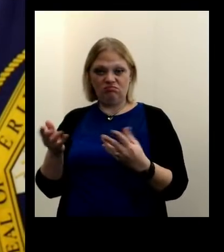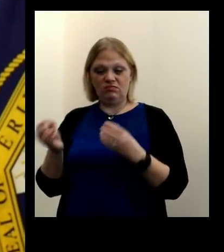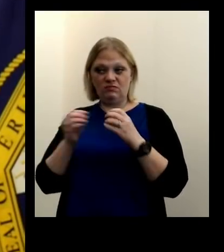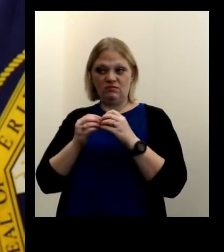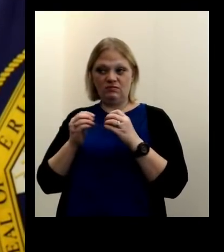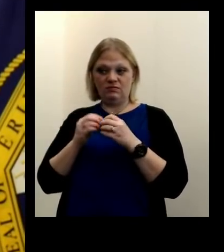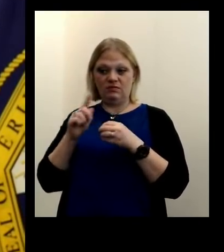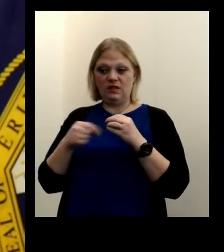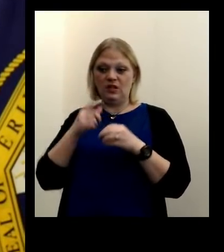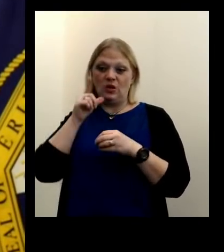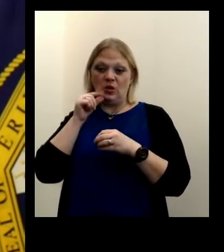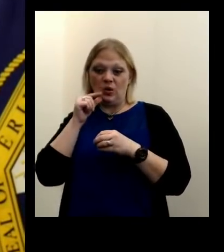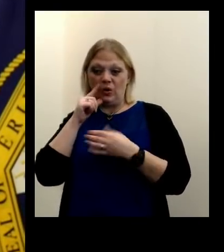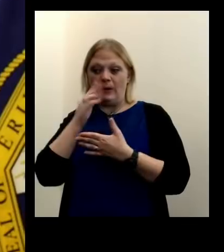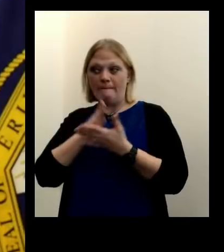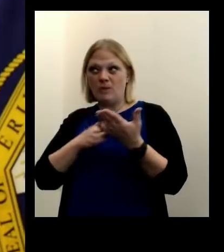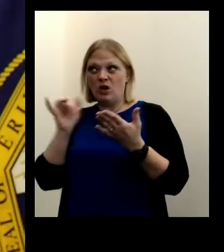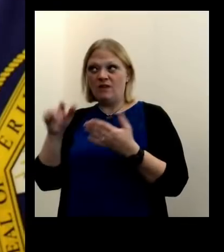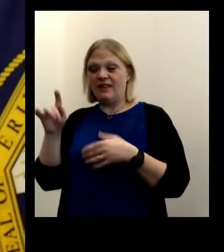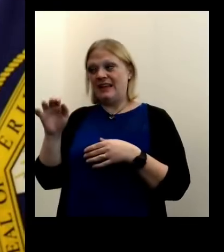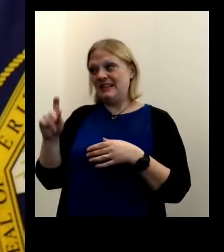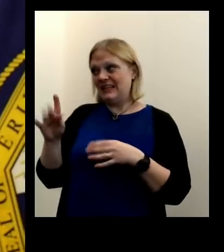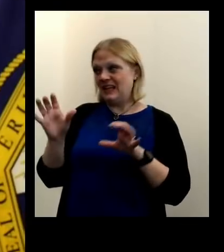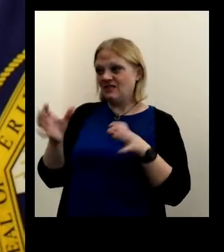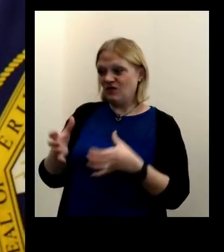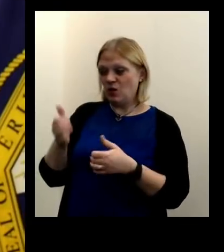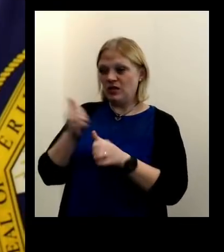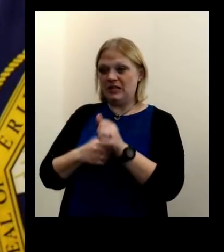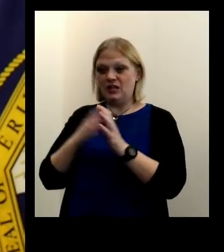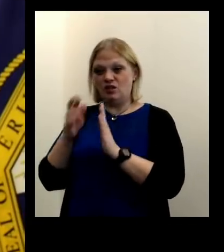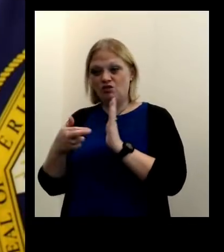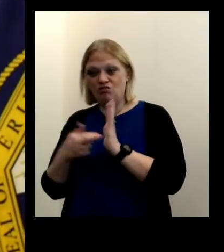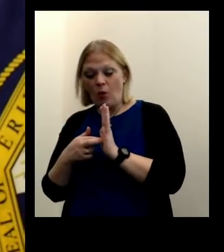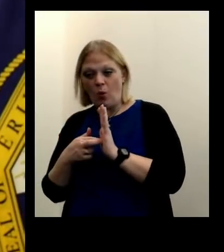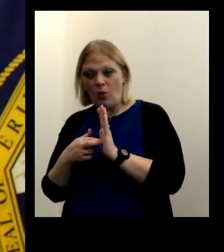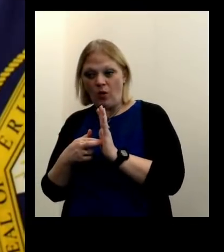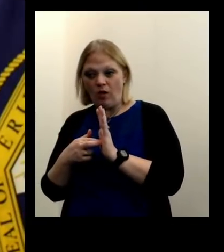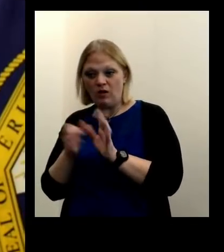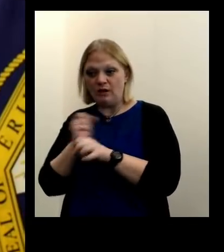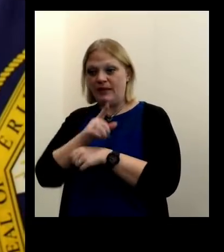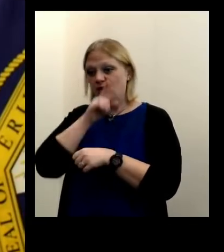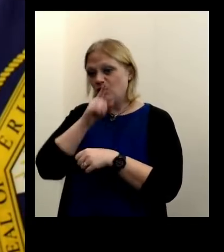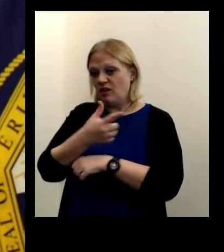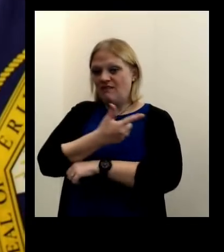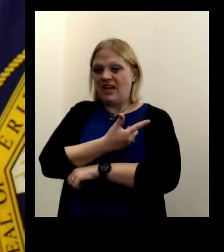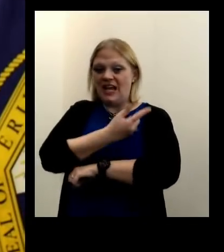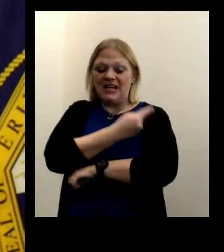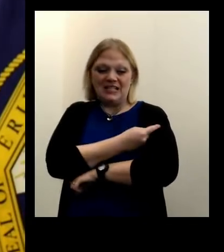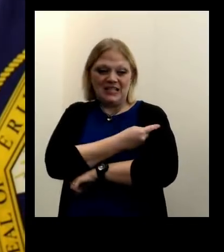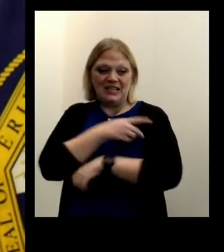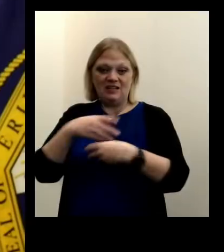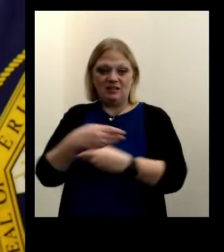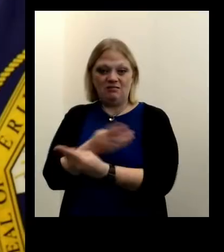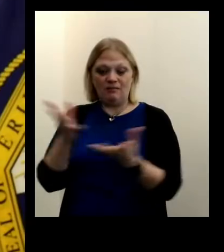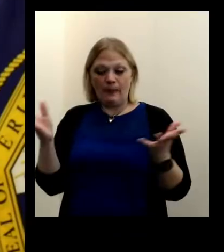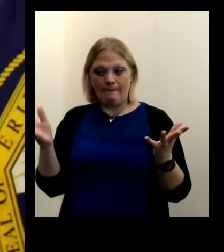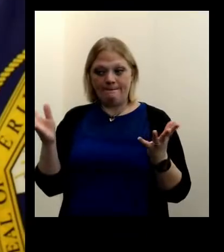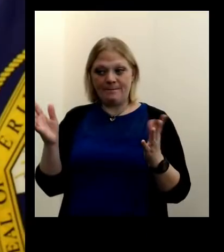about who's going to be part of that task force, what role each of them will have to play in making sure the vaccine gets out